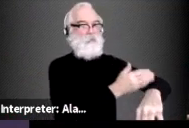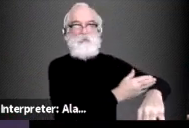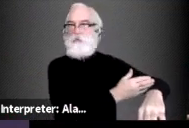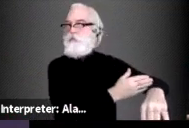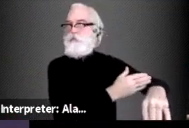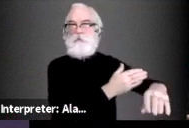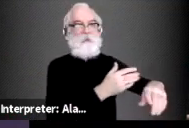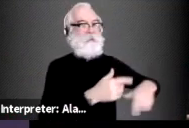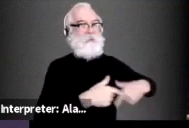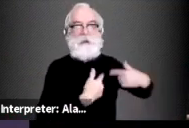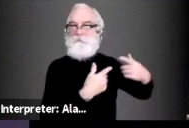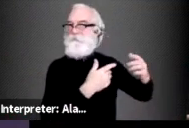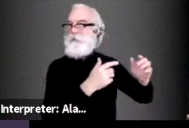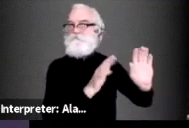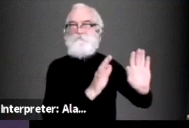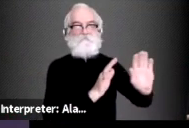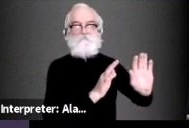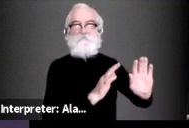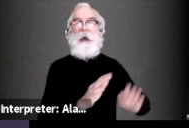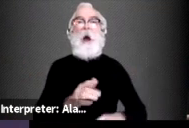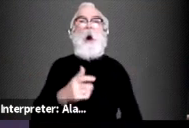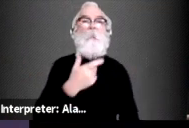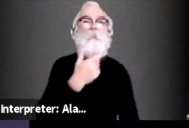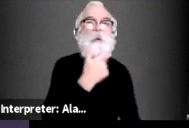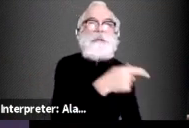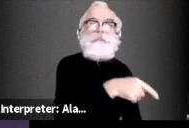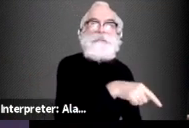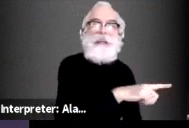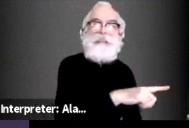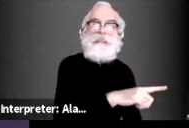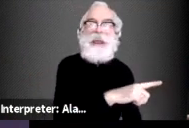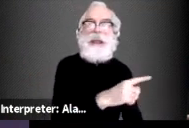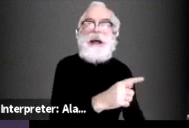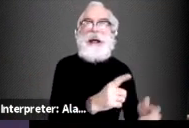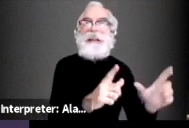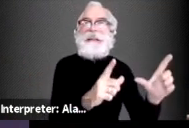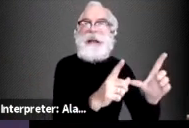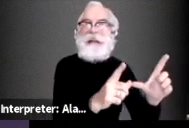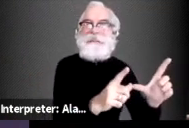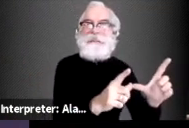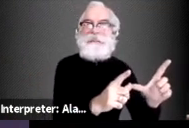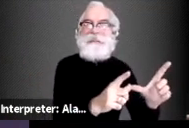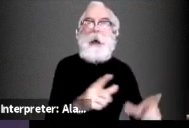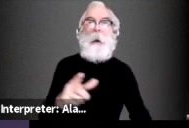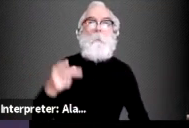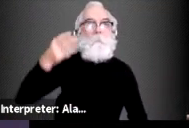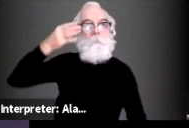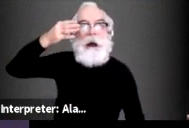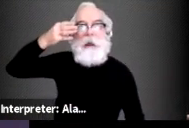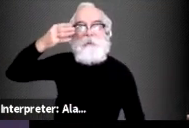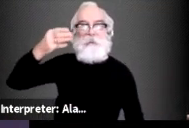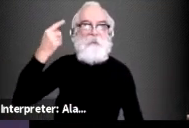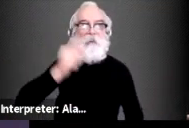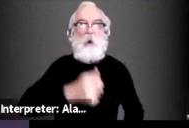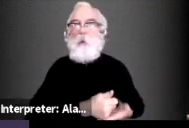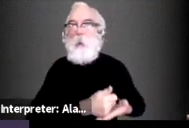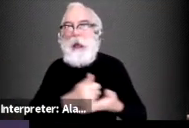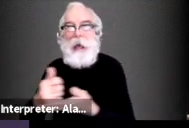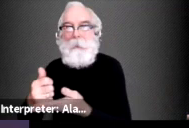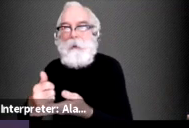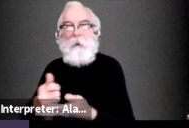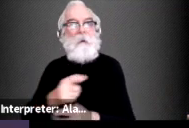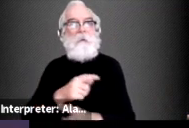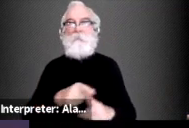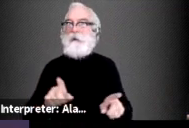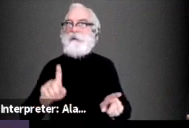Britain had licensed privateers to help attack French shipping during the Seven Years' War, but the government lost control of them.